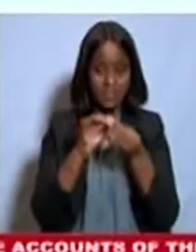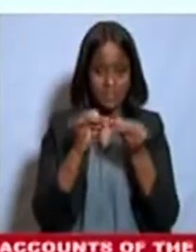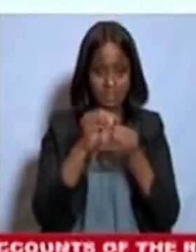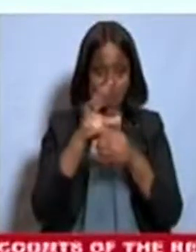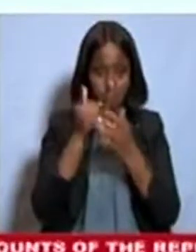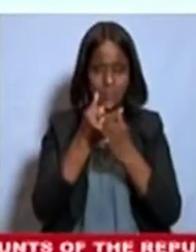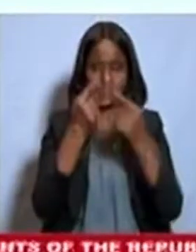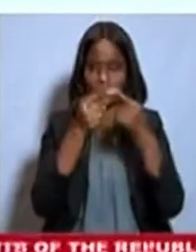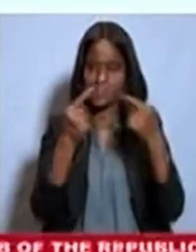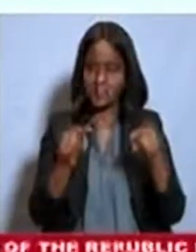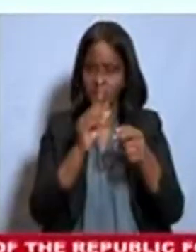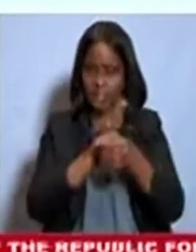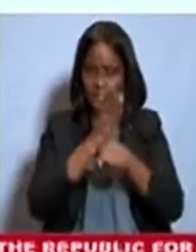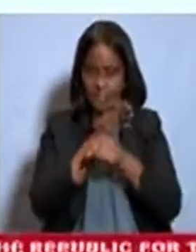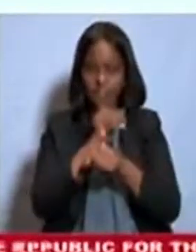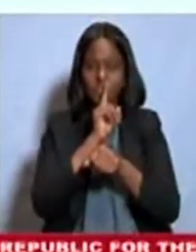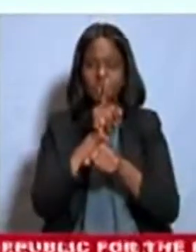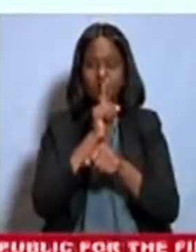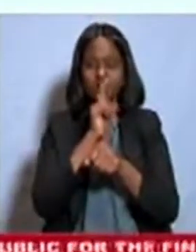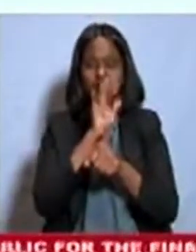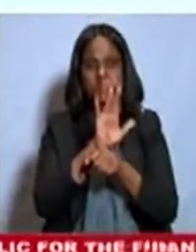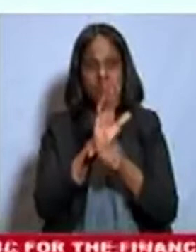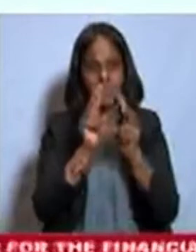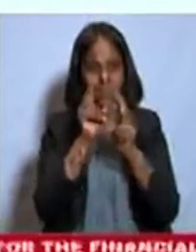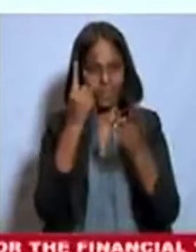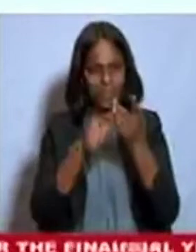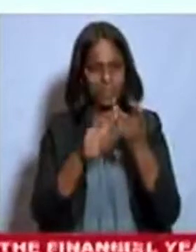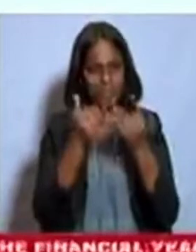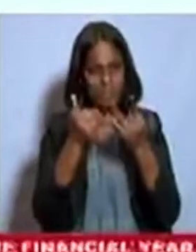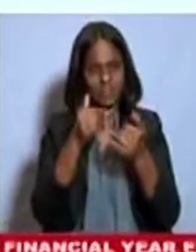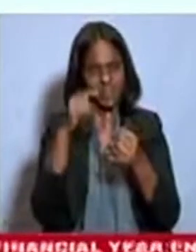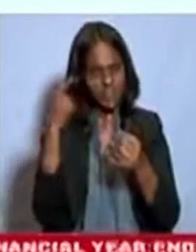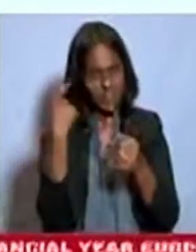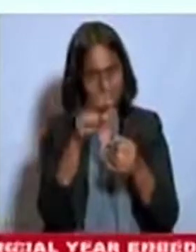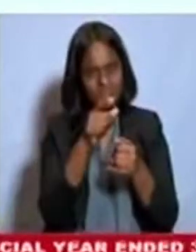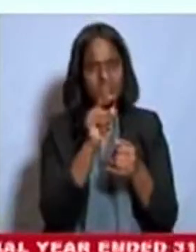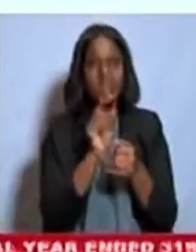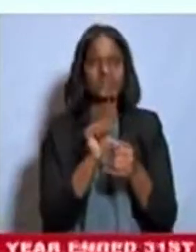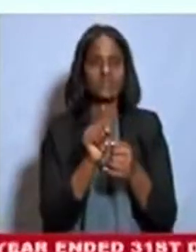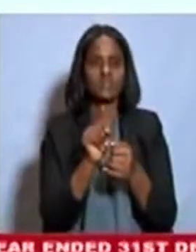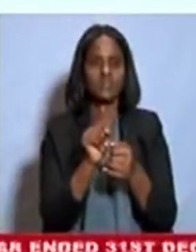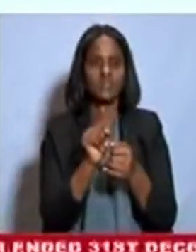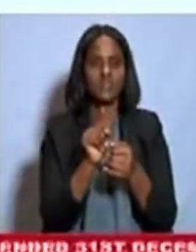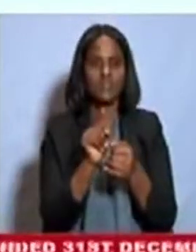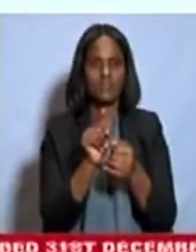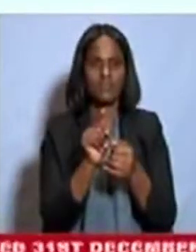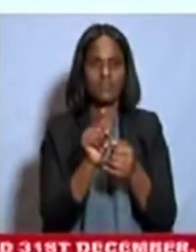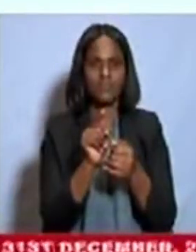being done after the fact. So that is why they charge.